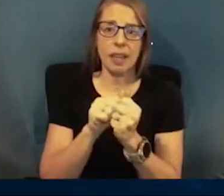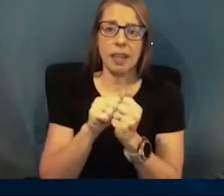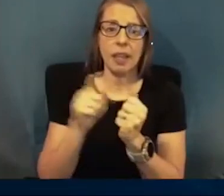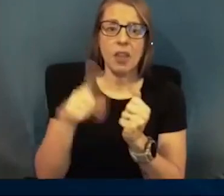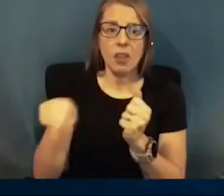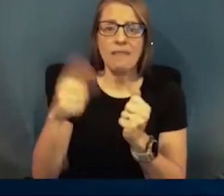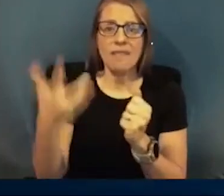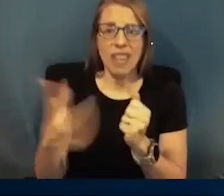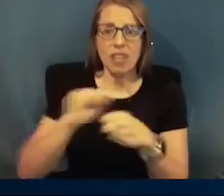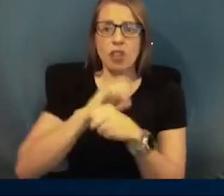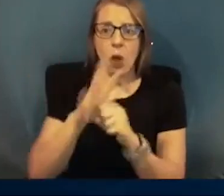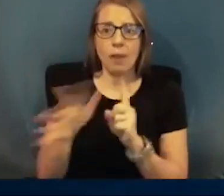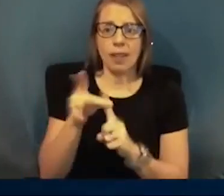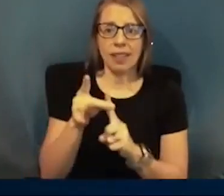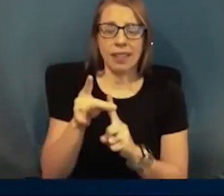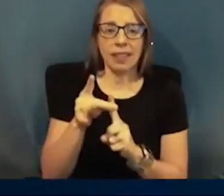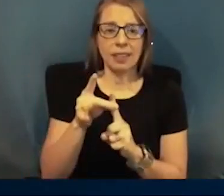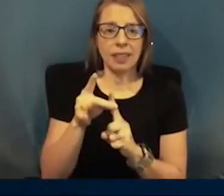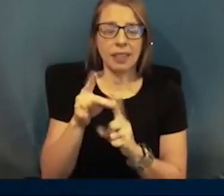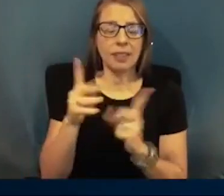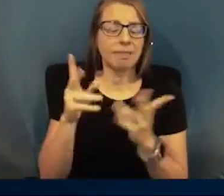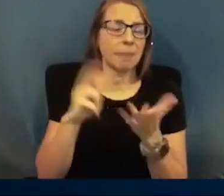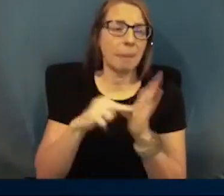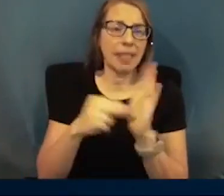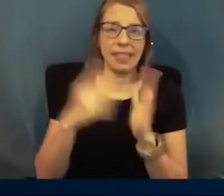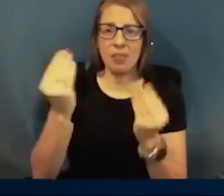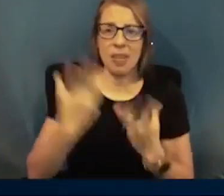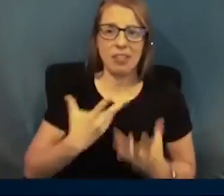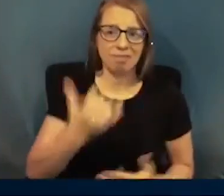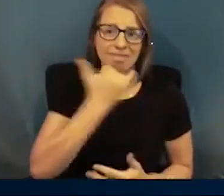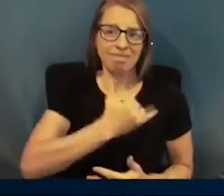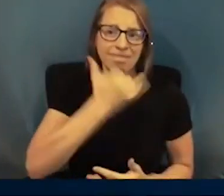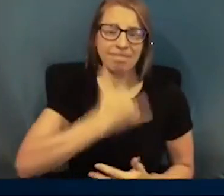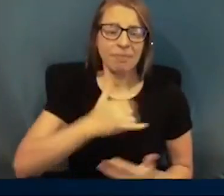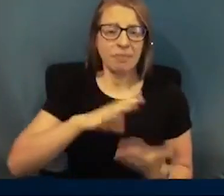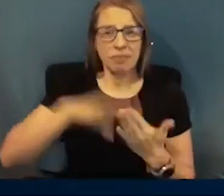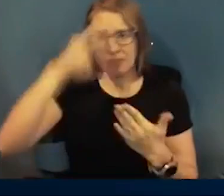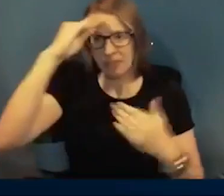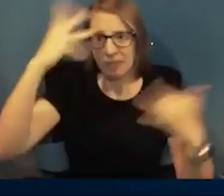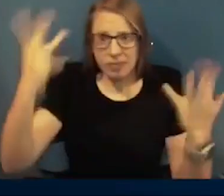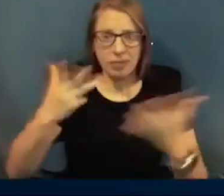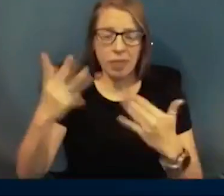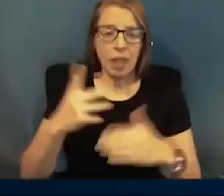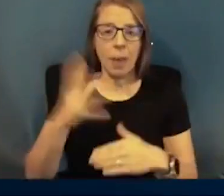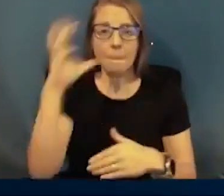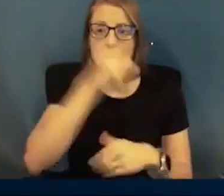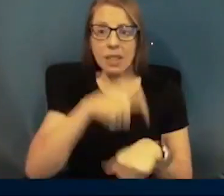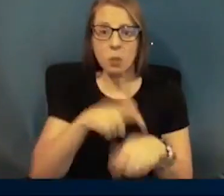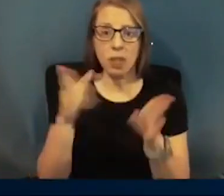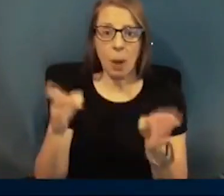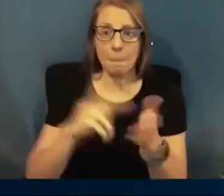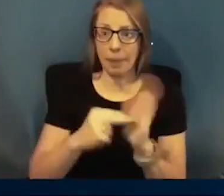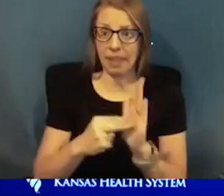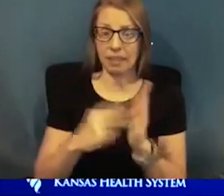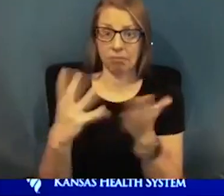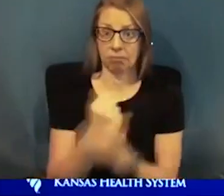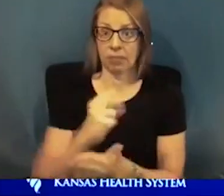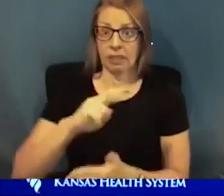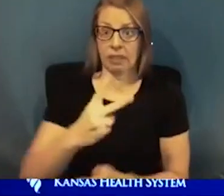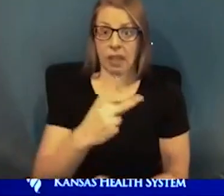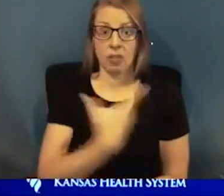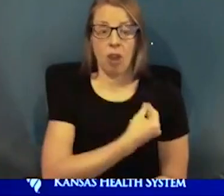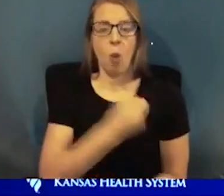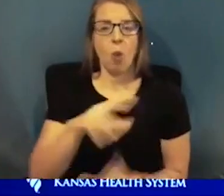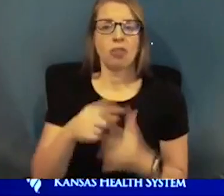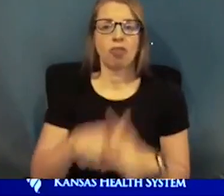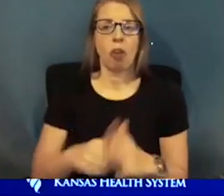some misinformation, missing a window. Dr. Hawkinson, tell them about the missed window. Can they go back and just get that second shot, or do they have to start over? Yeah, so I would